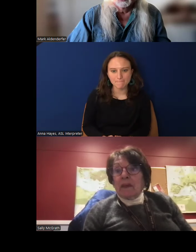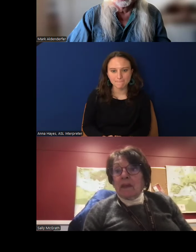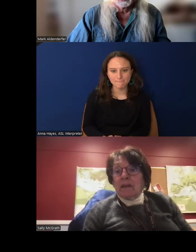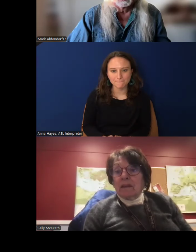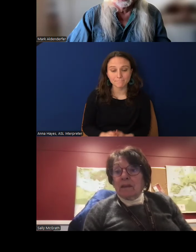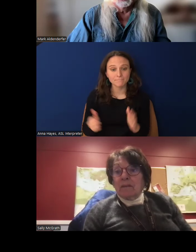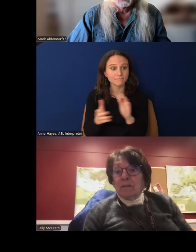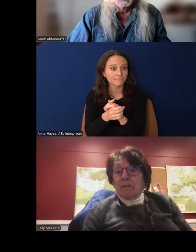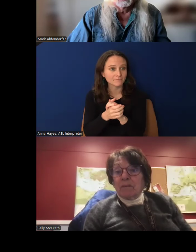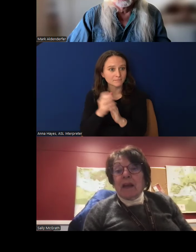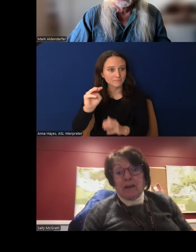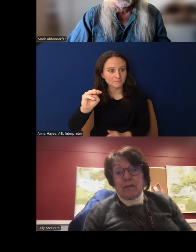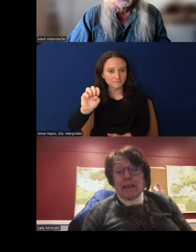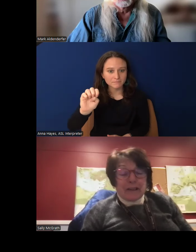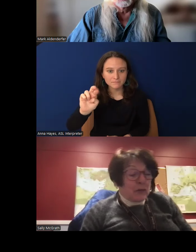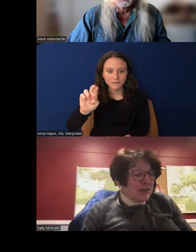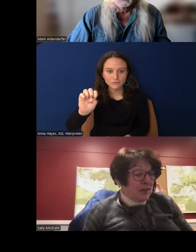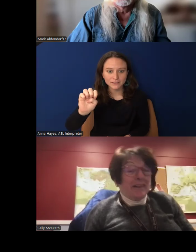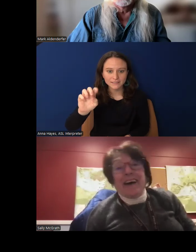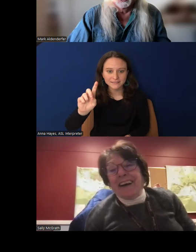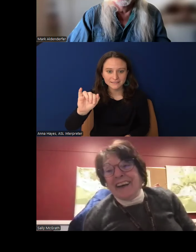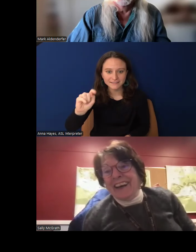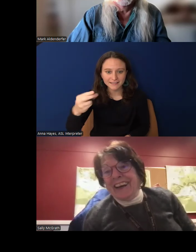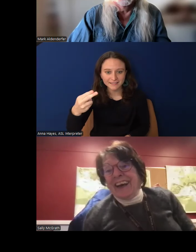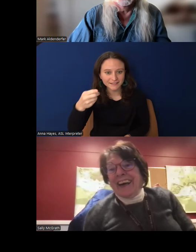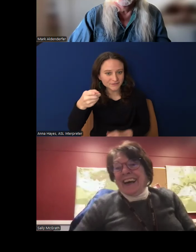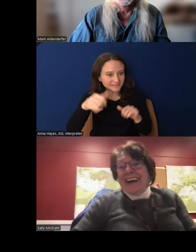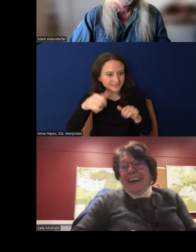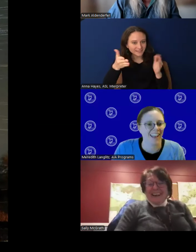So Meredith, are you still there? That was my next question.